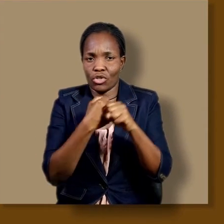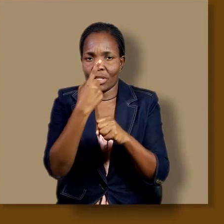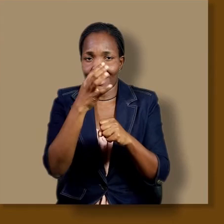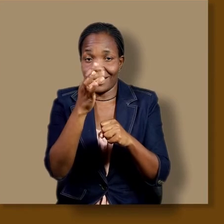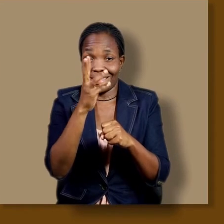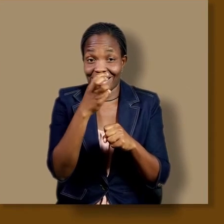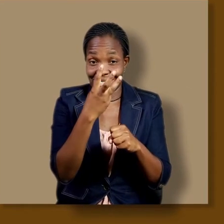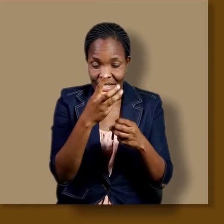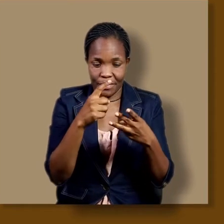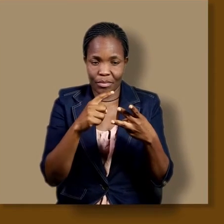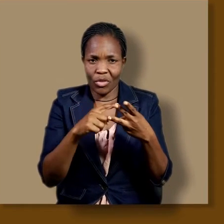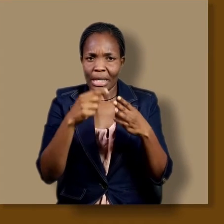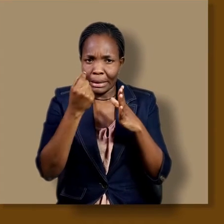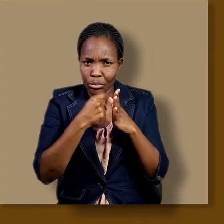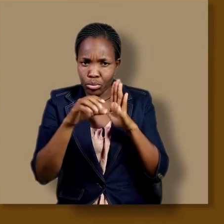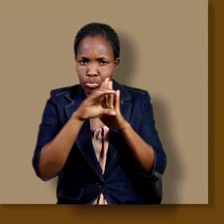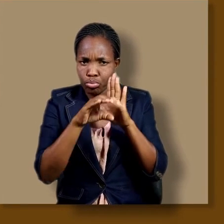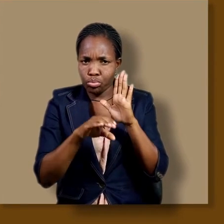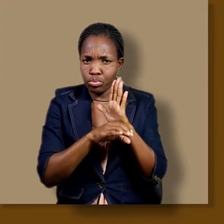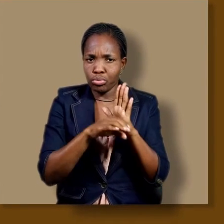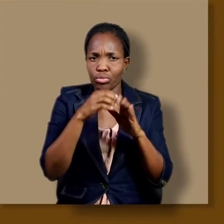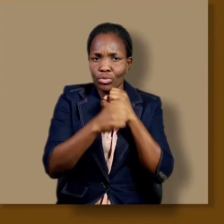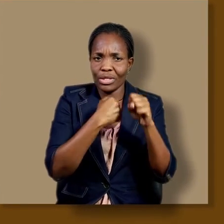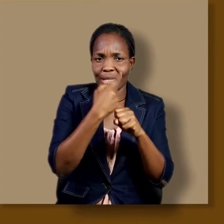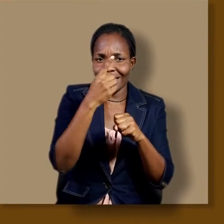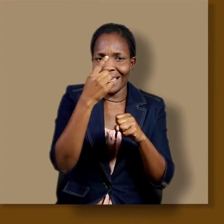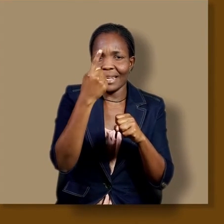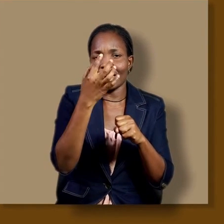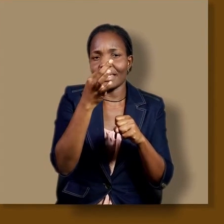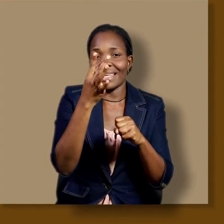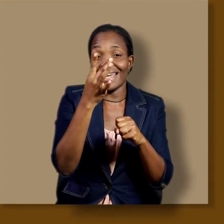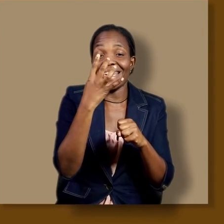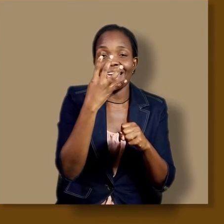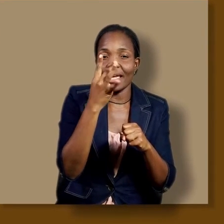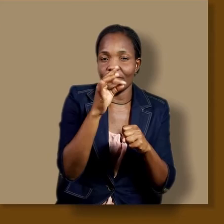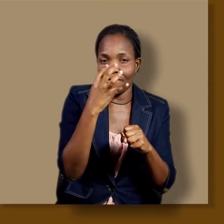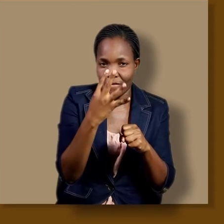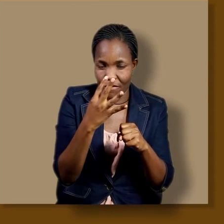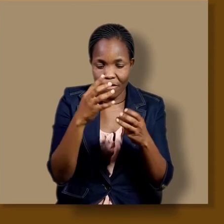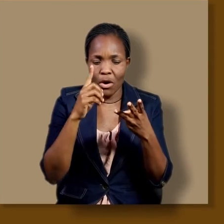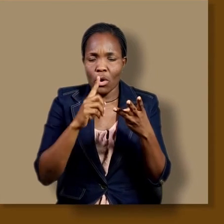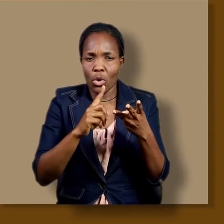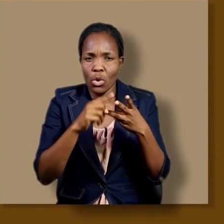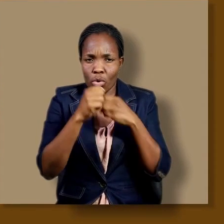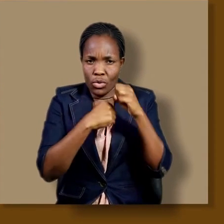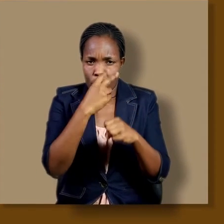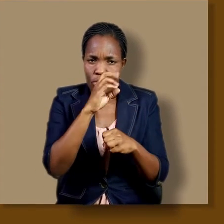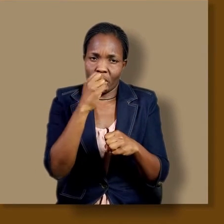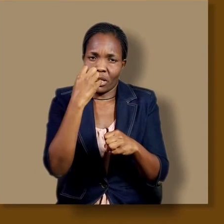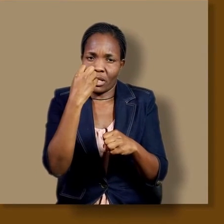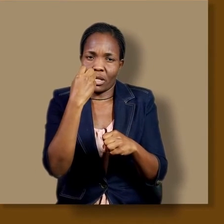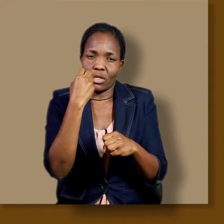A, was established in 1963, B, wrote its constitution in 1984, or C,